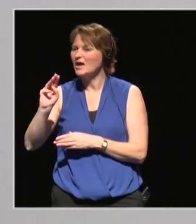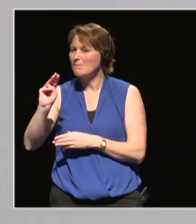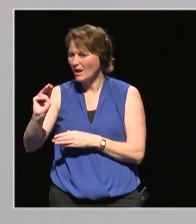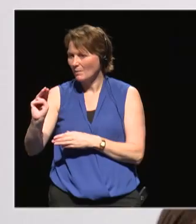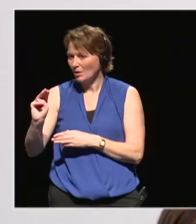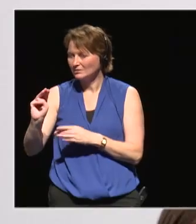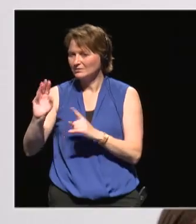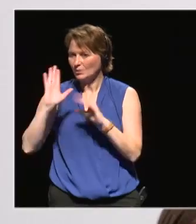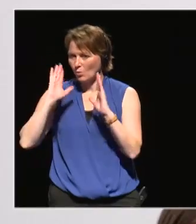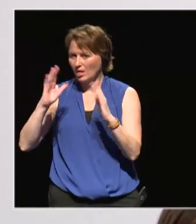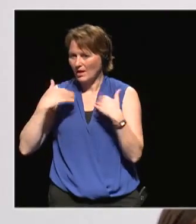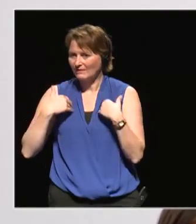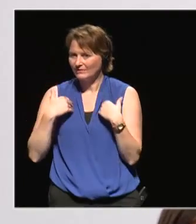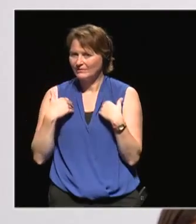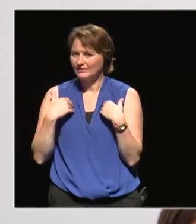were to